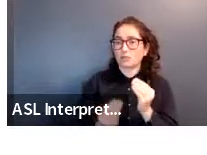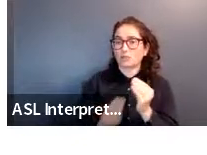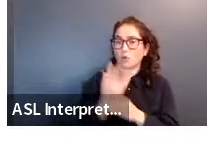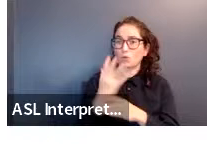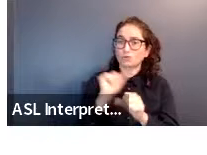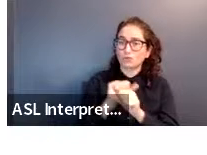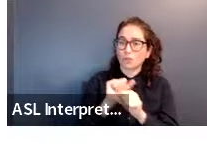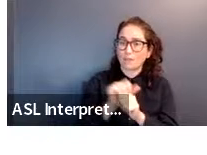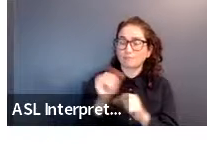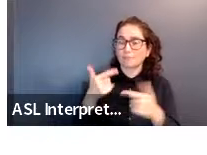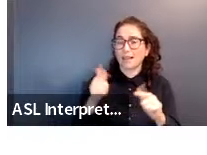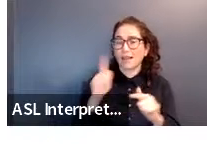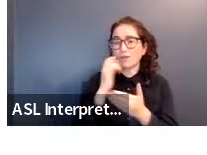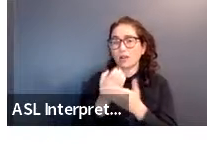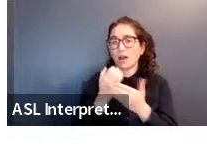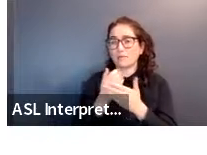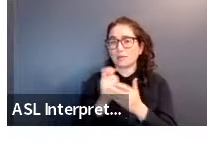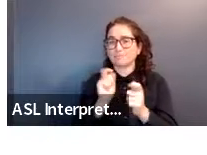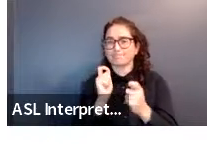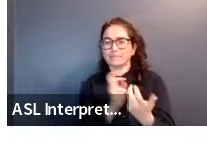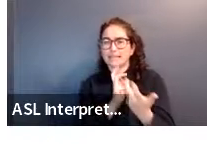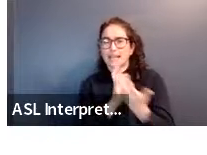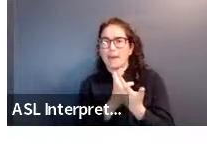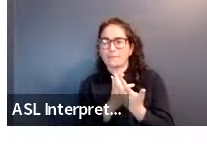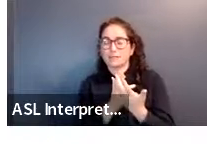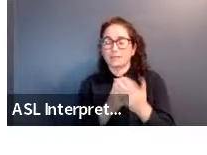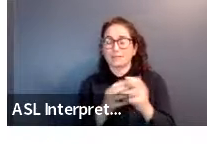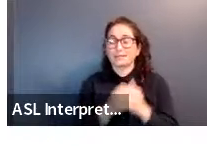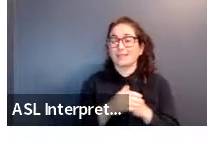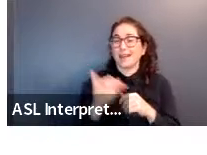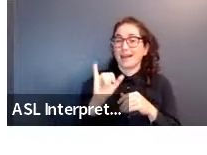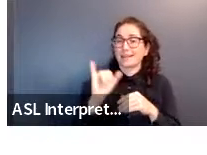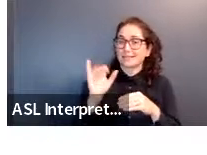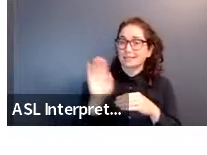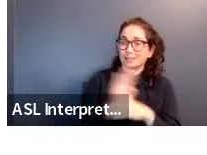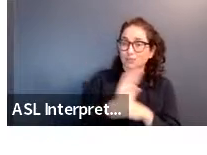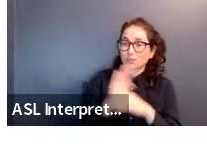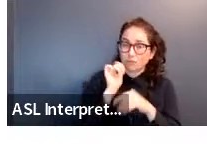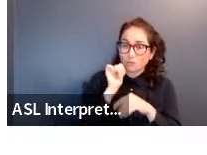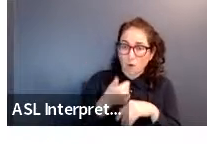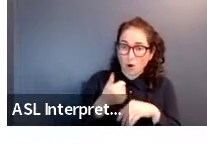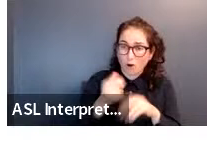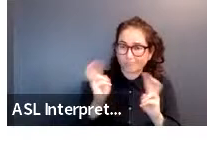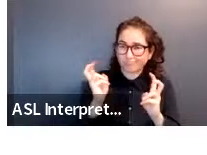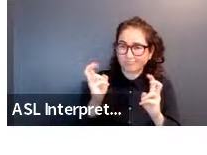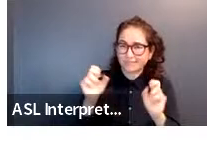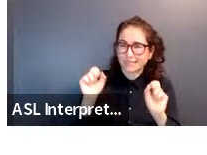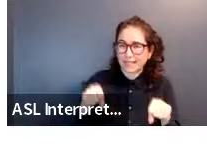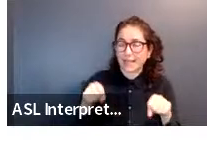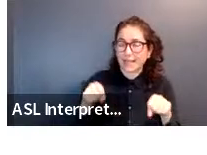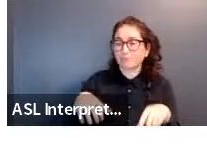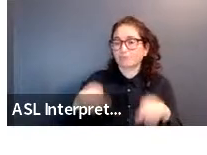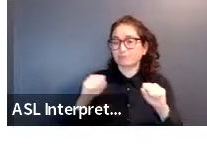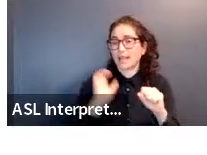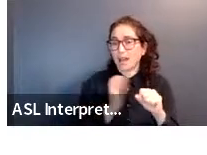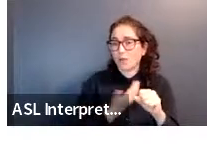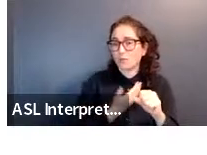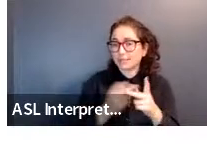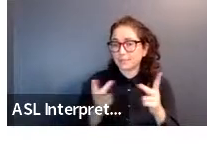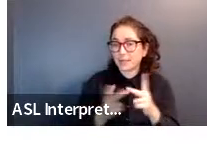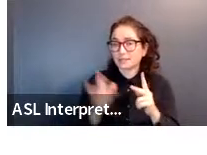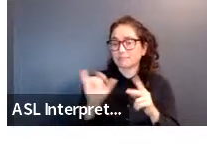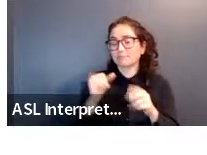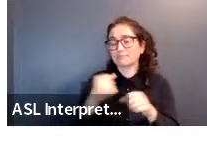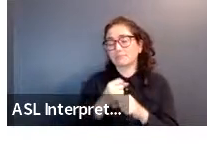allow our economy to adapt as the industries of tomorrow can be able to occupy our spaces and make sure